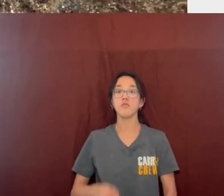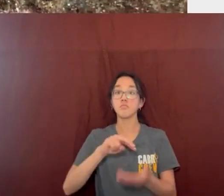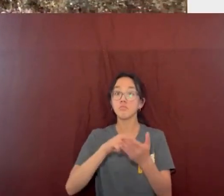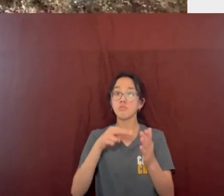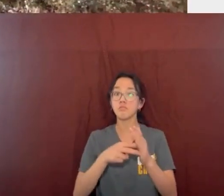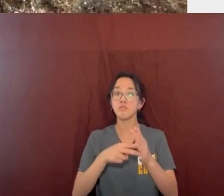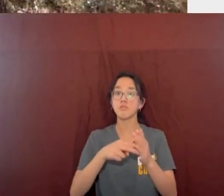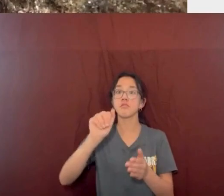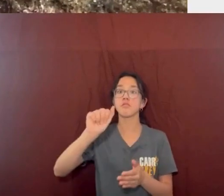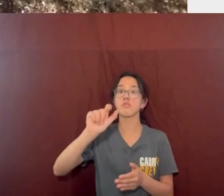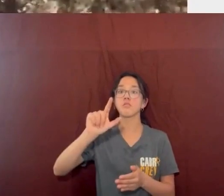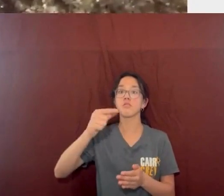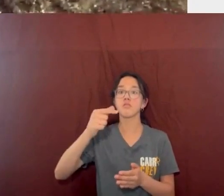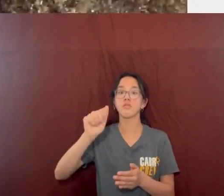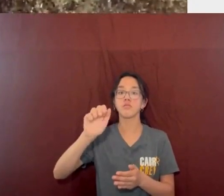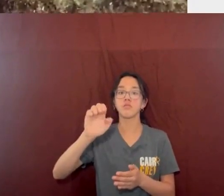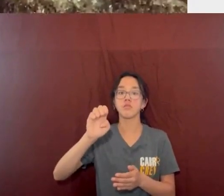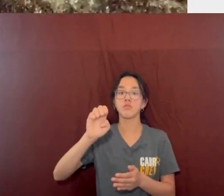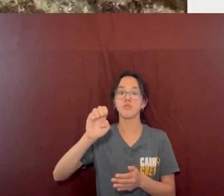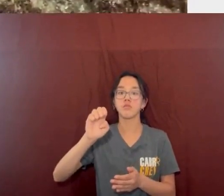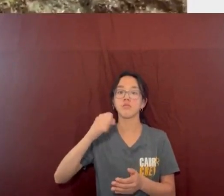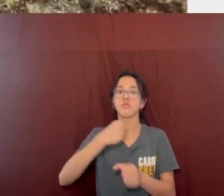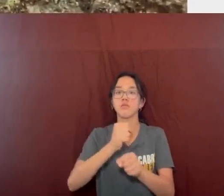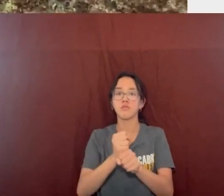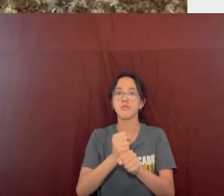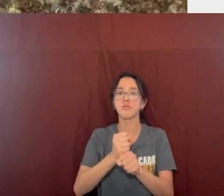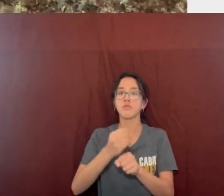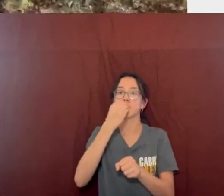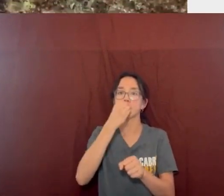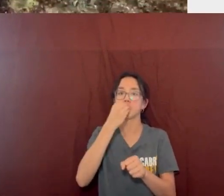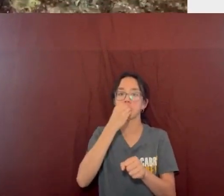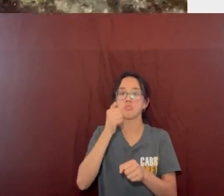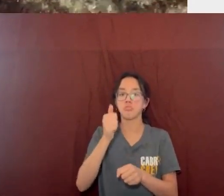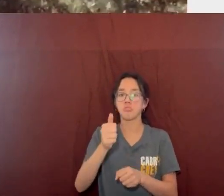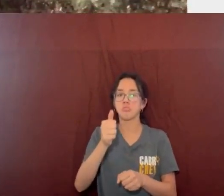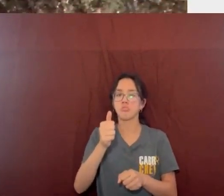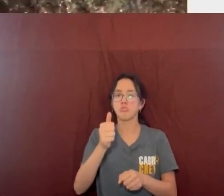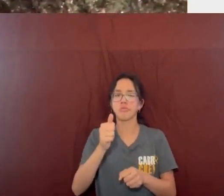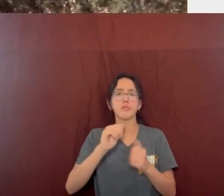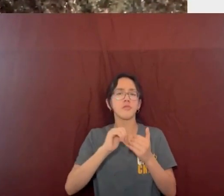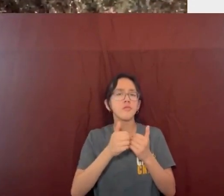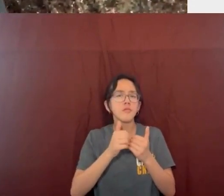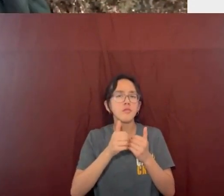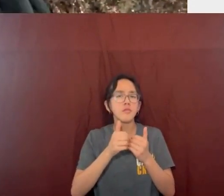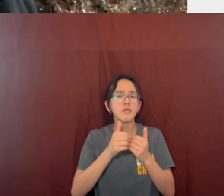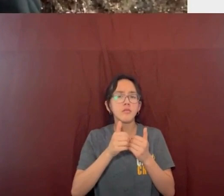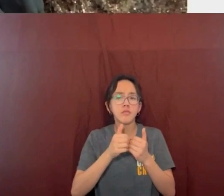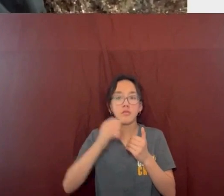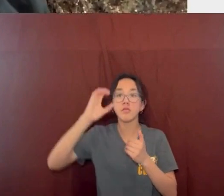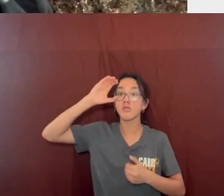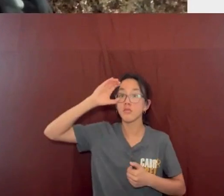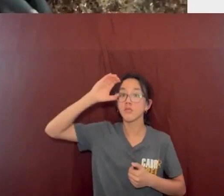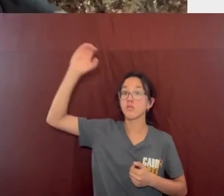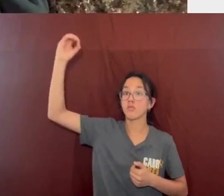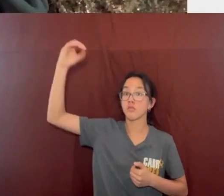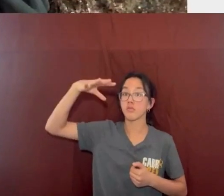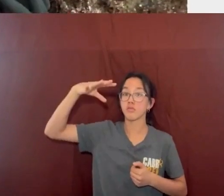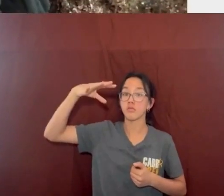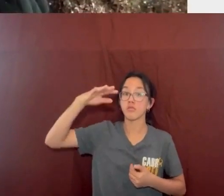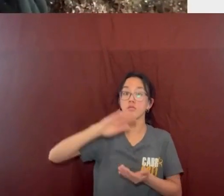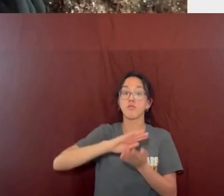It means this algae makes its own food by turning